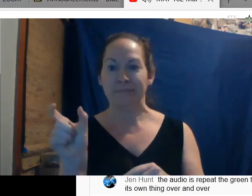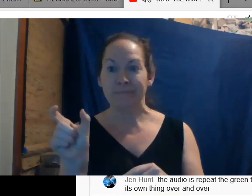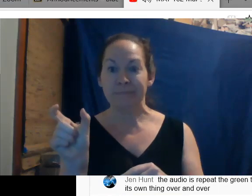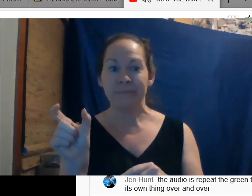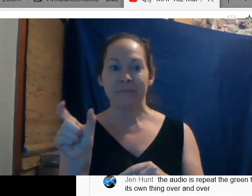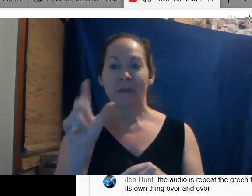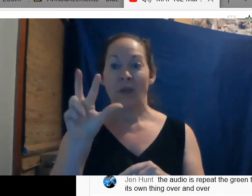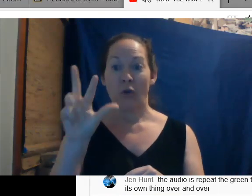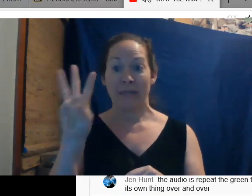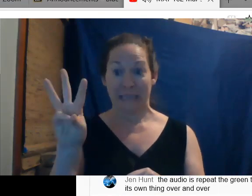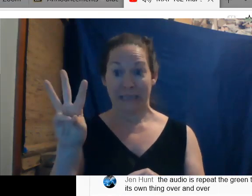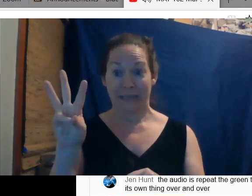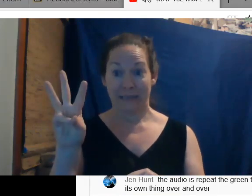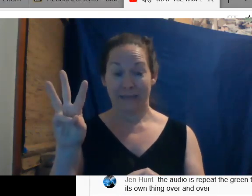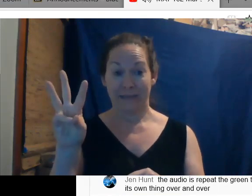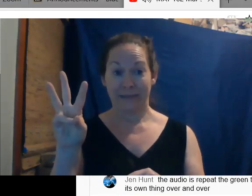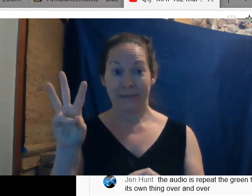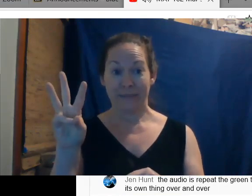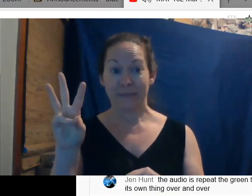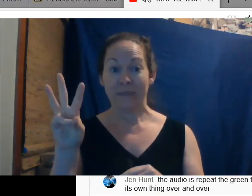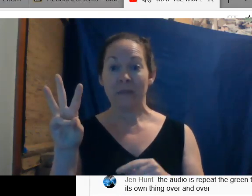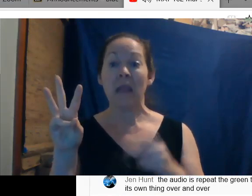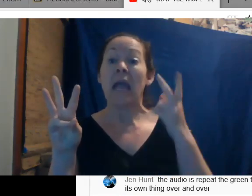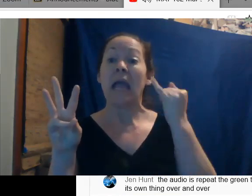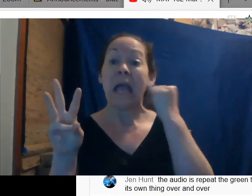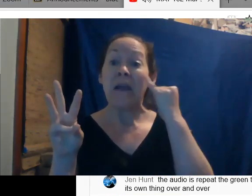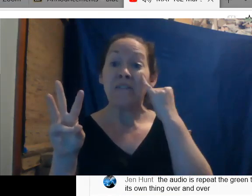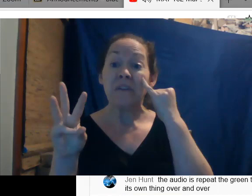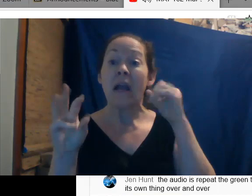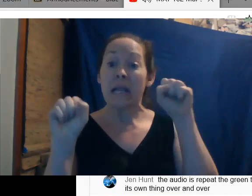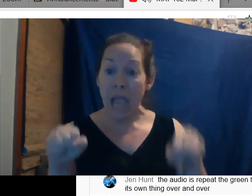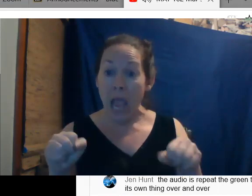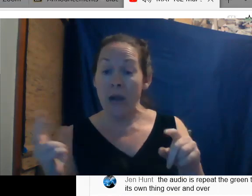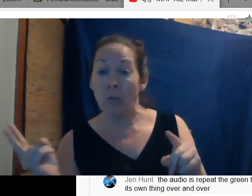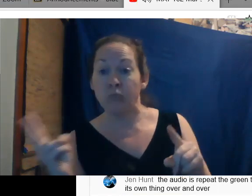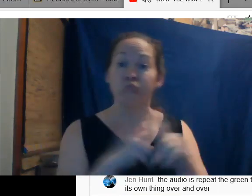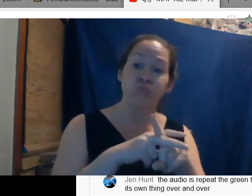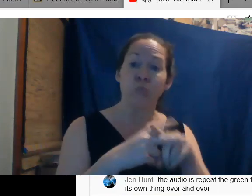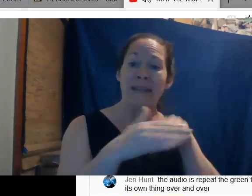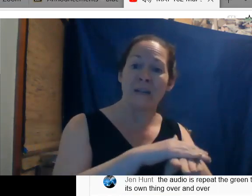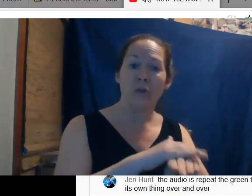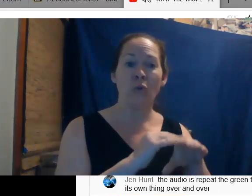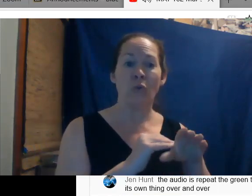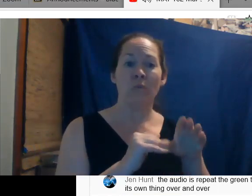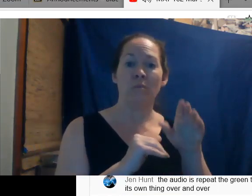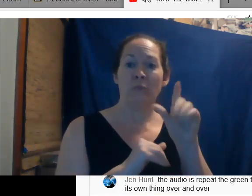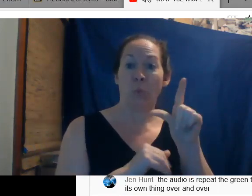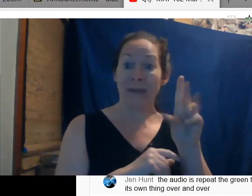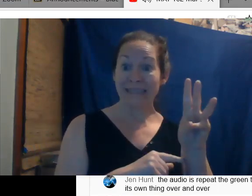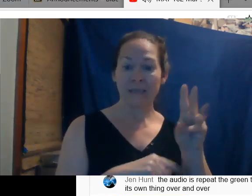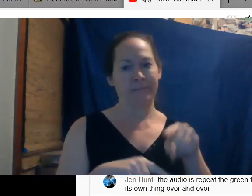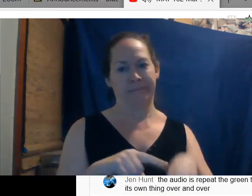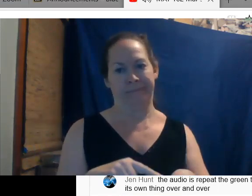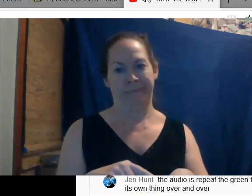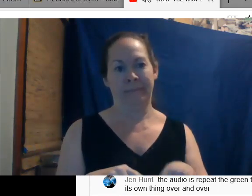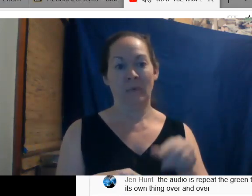taking 36, and we're seeing if it can divide into each individual place value.